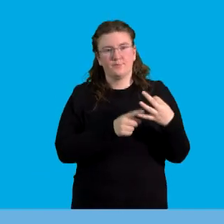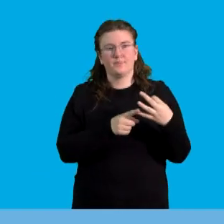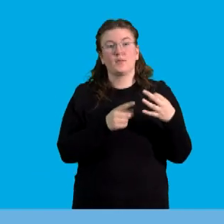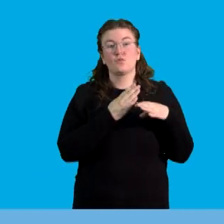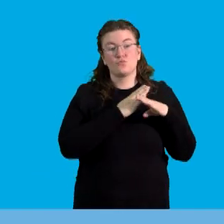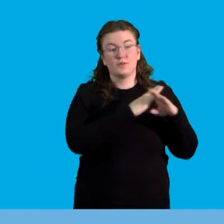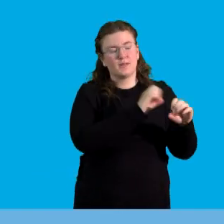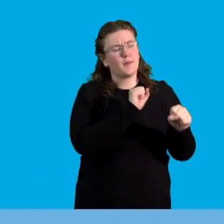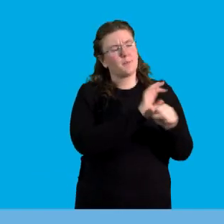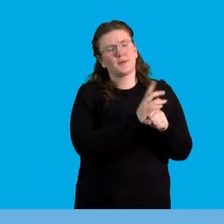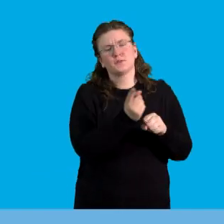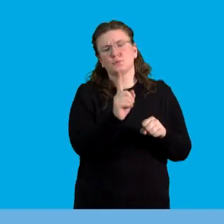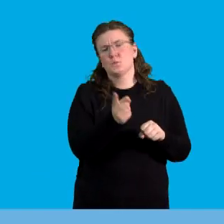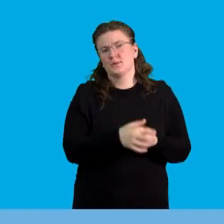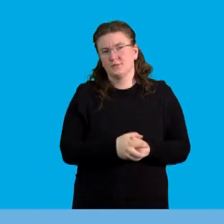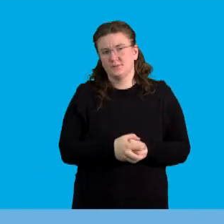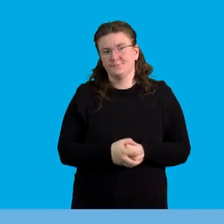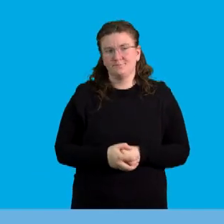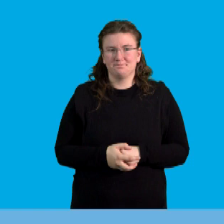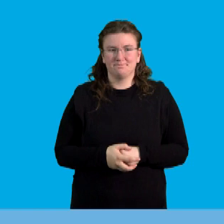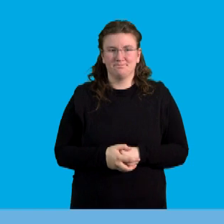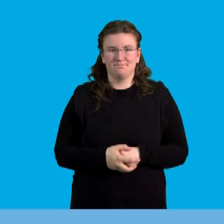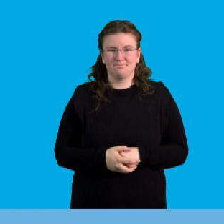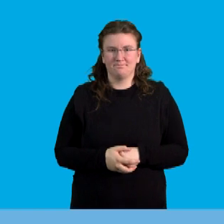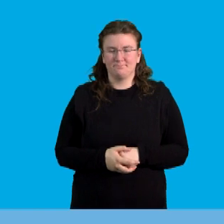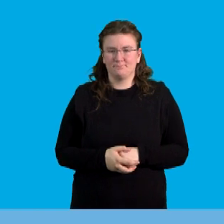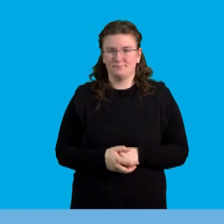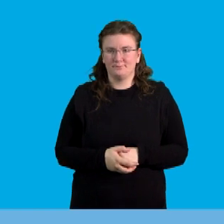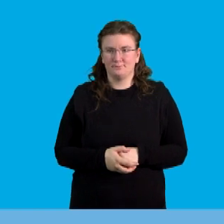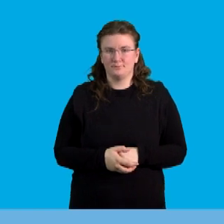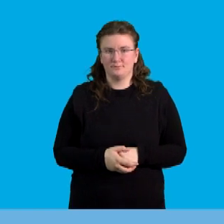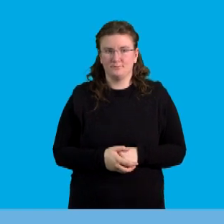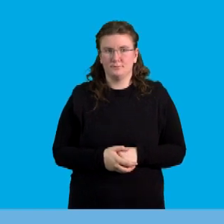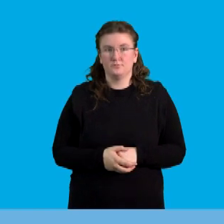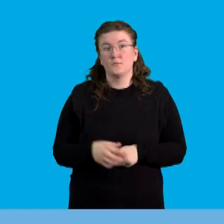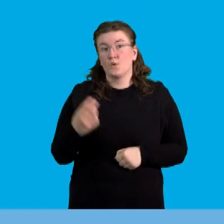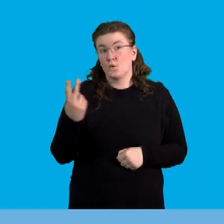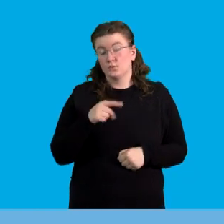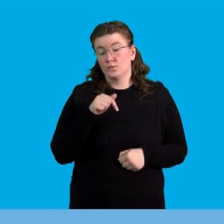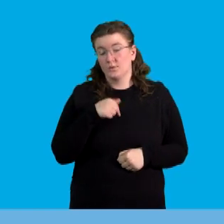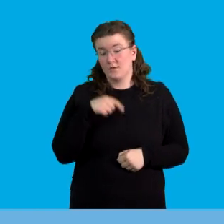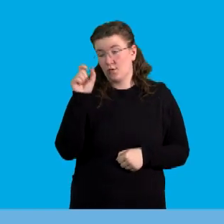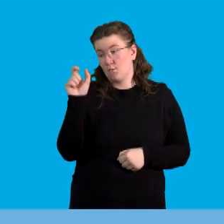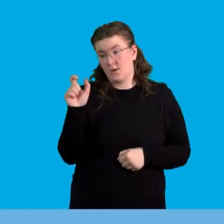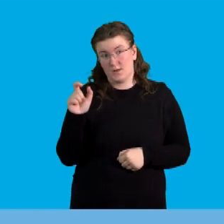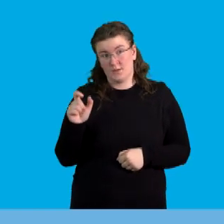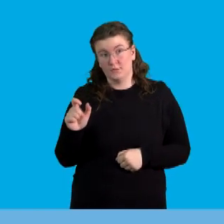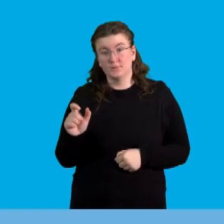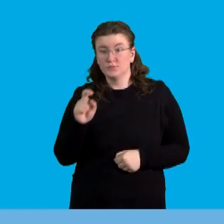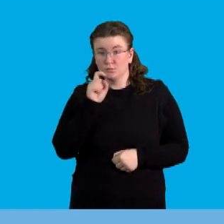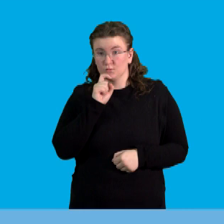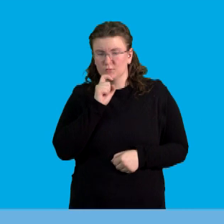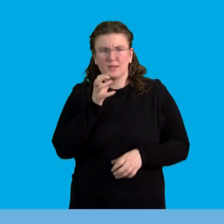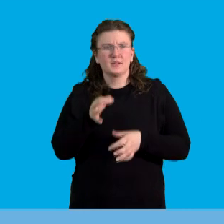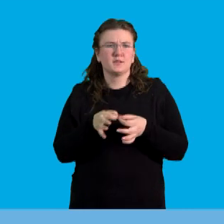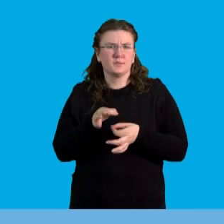factors that are affecting that particular resistance that we've mentioned. On top of that, we also used words to